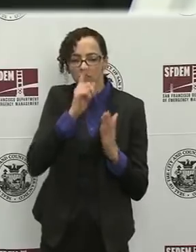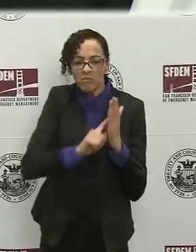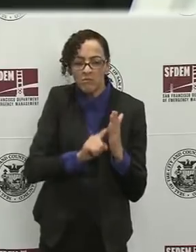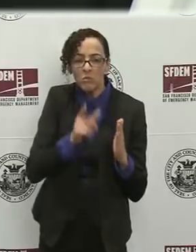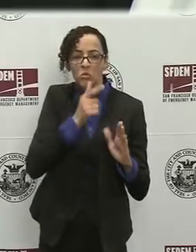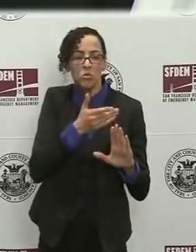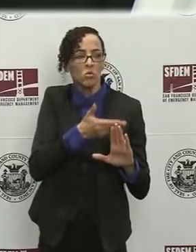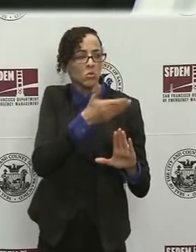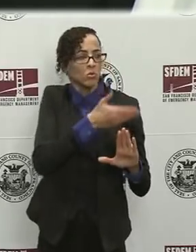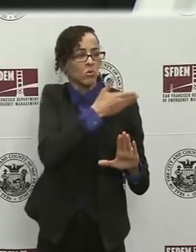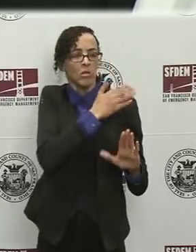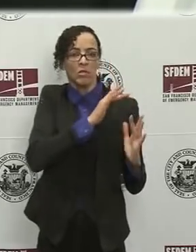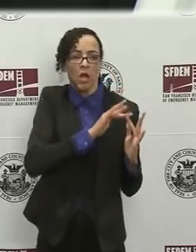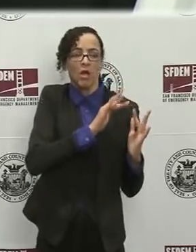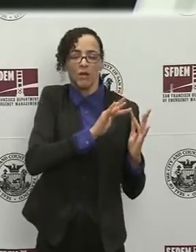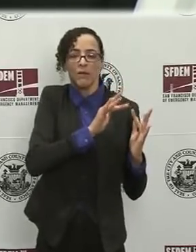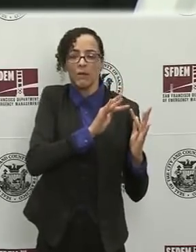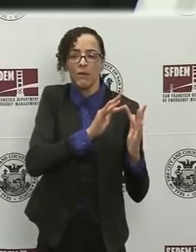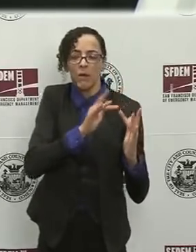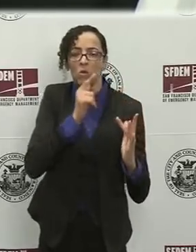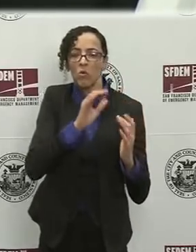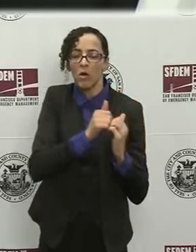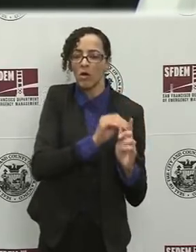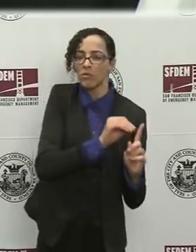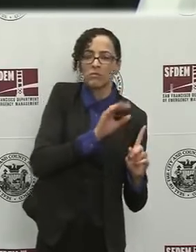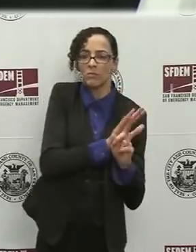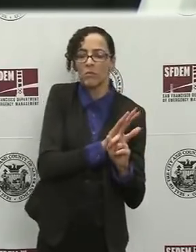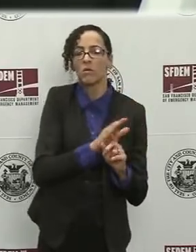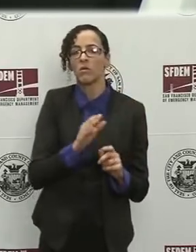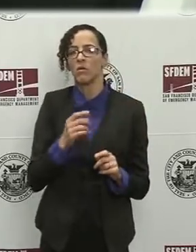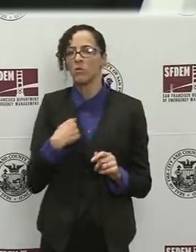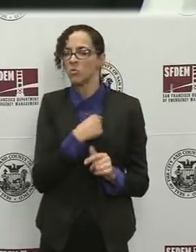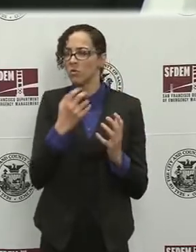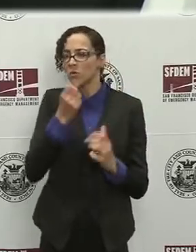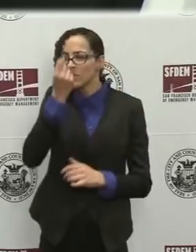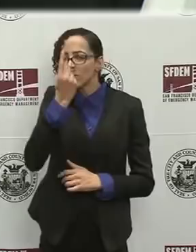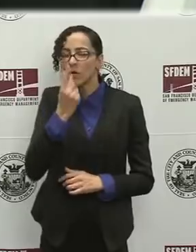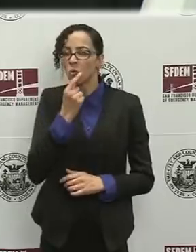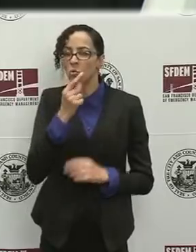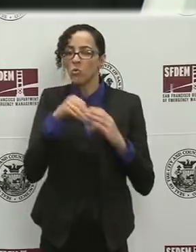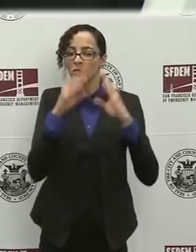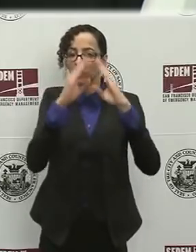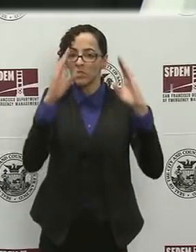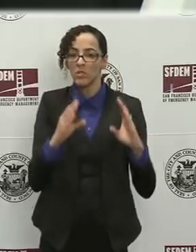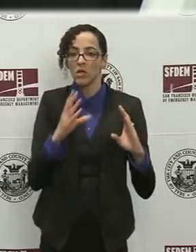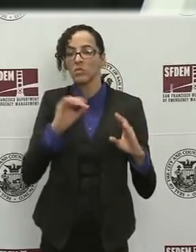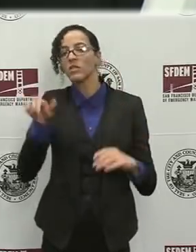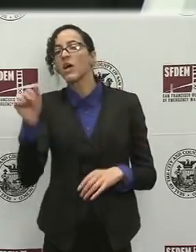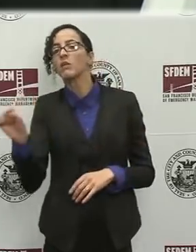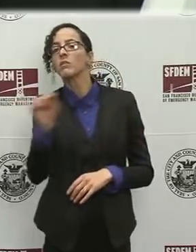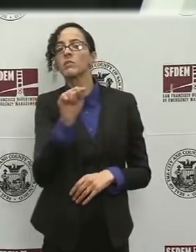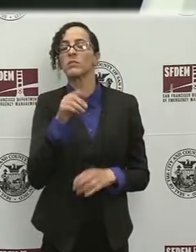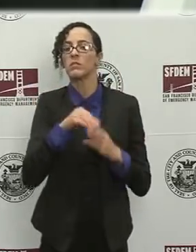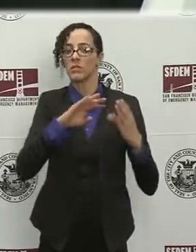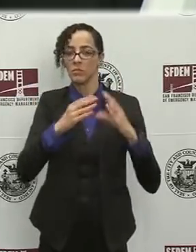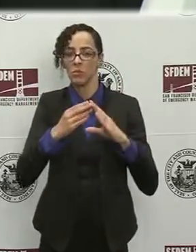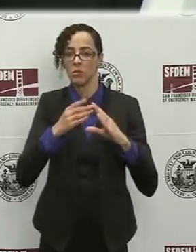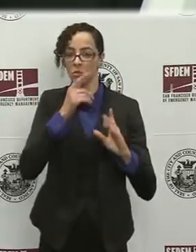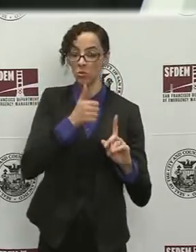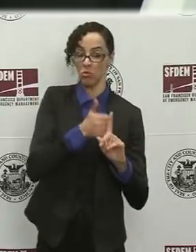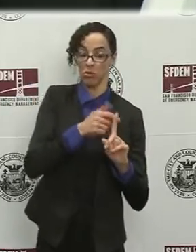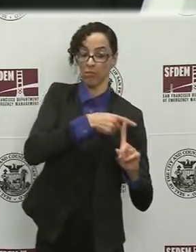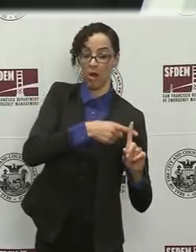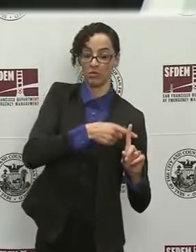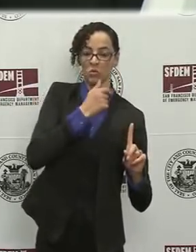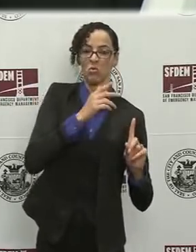allows us to understand who at the shelter and in the rest of the community positive individuals have come into contact with. This is the